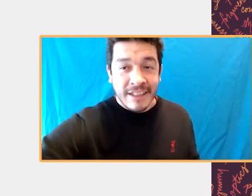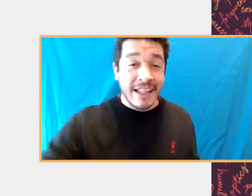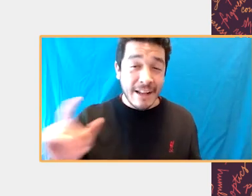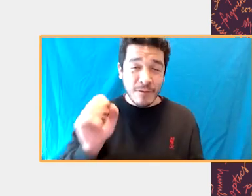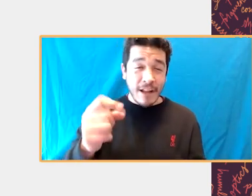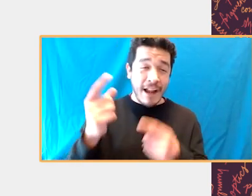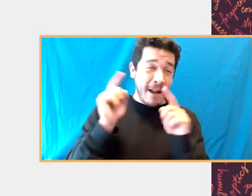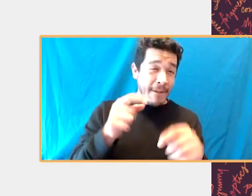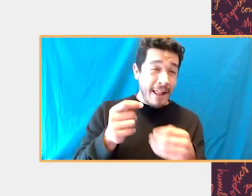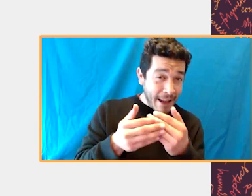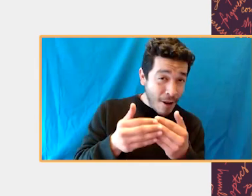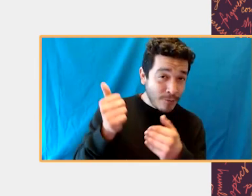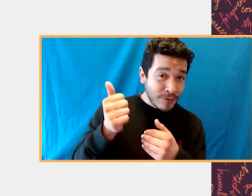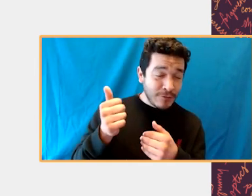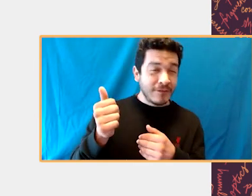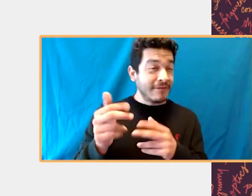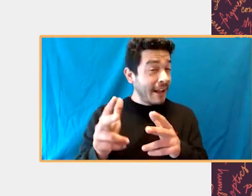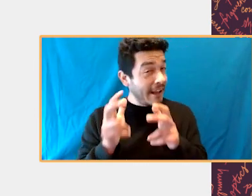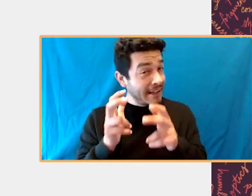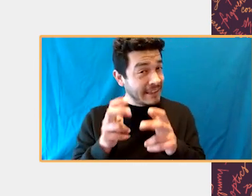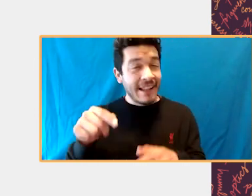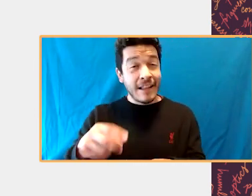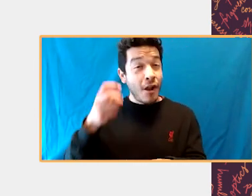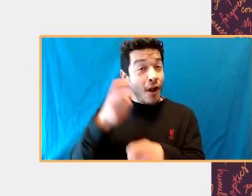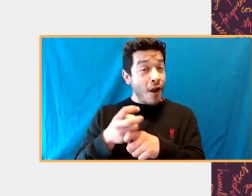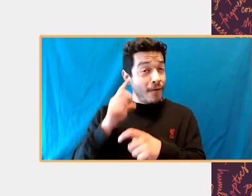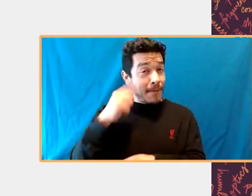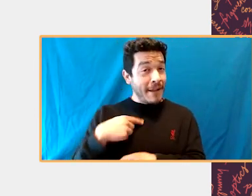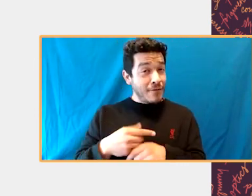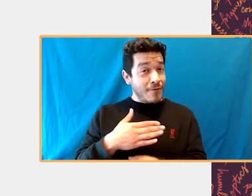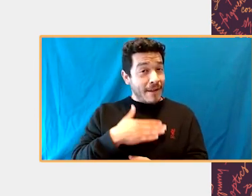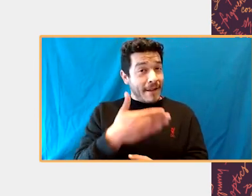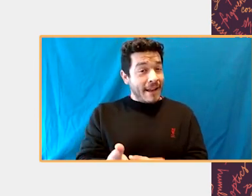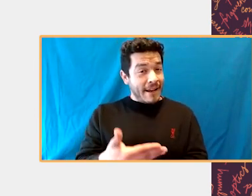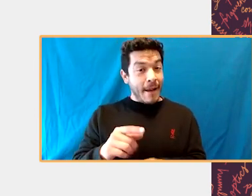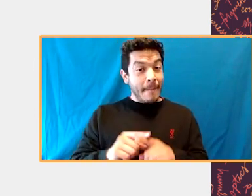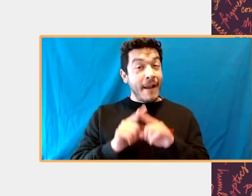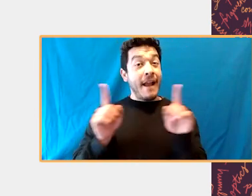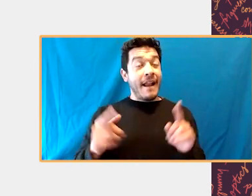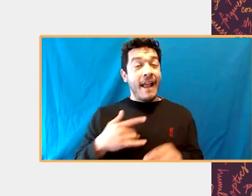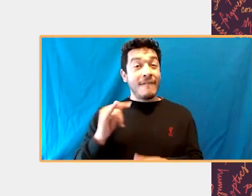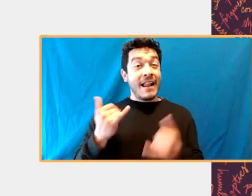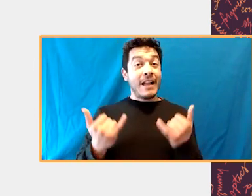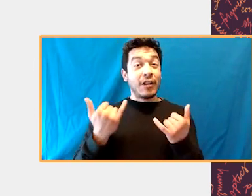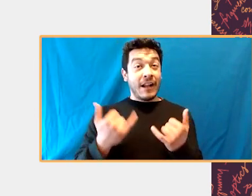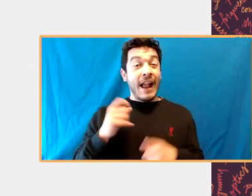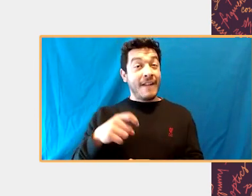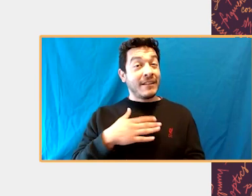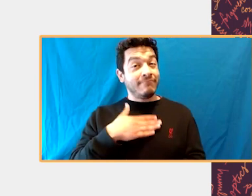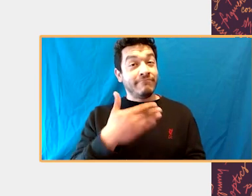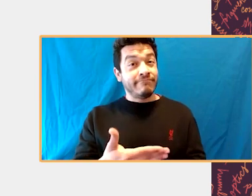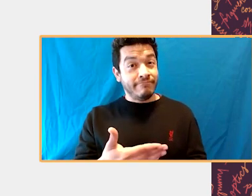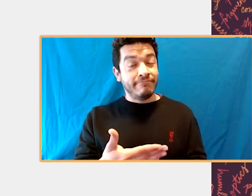is hard for me to admit, but I feel like today's the day. I have